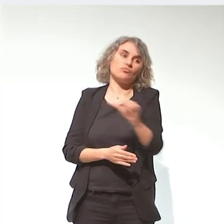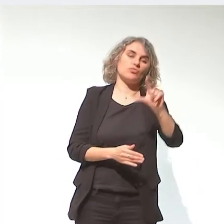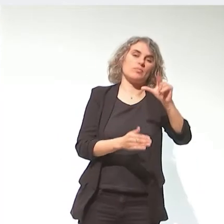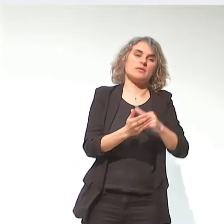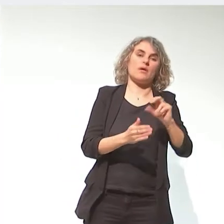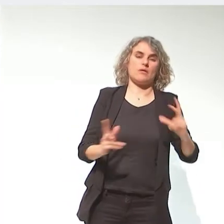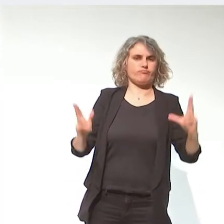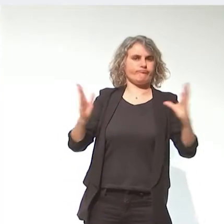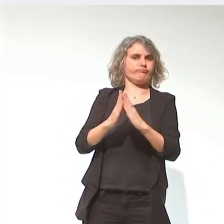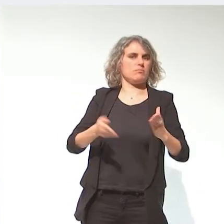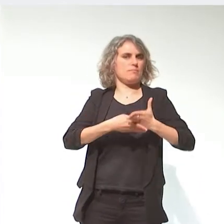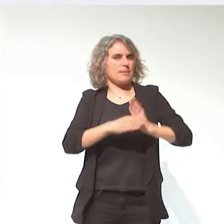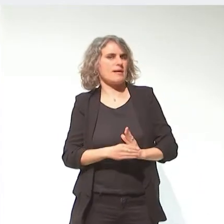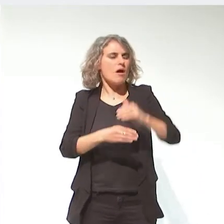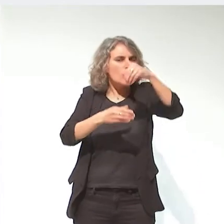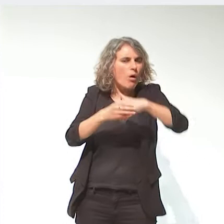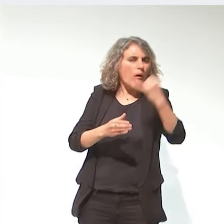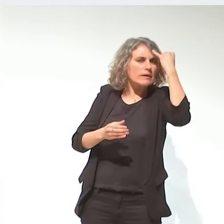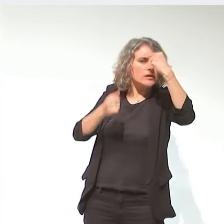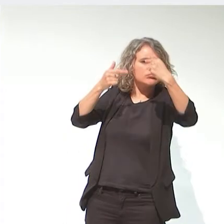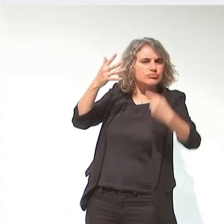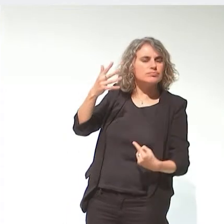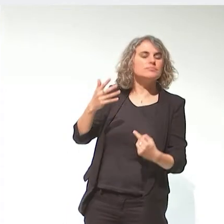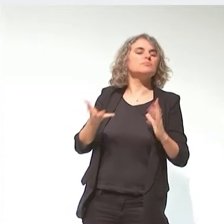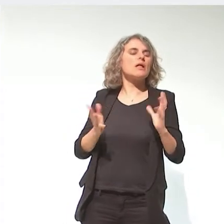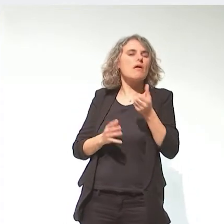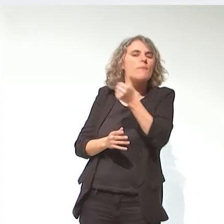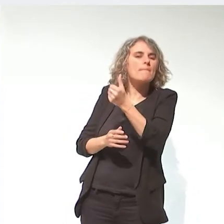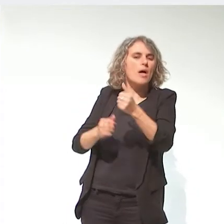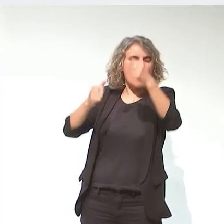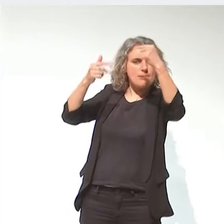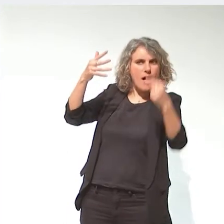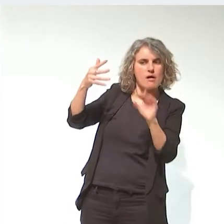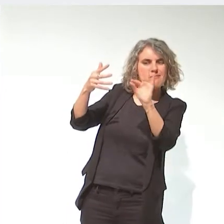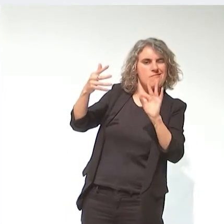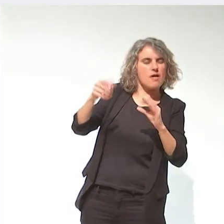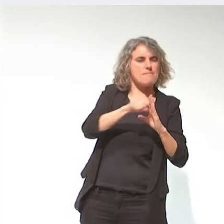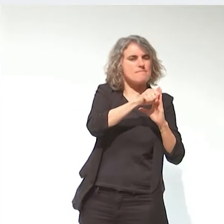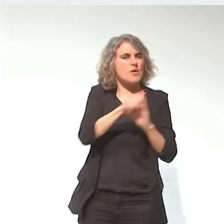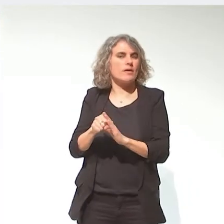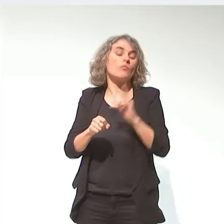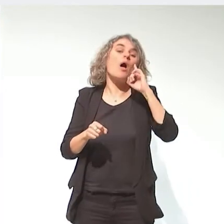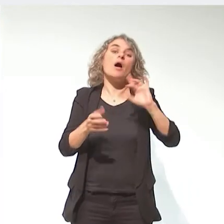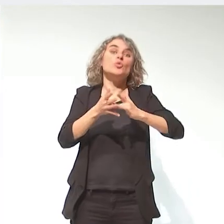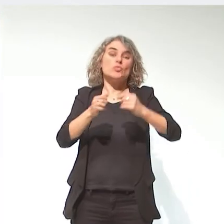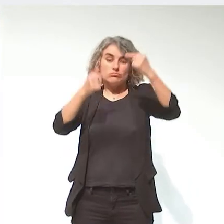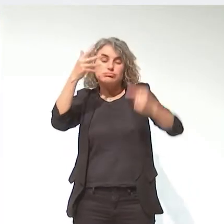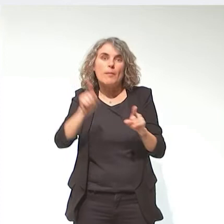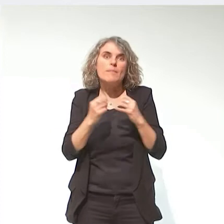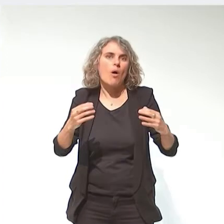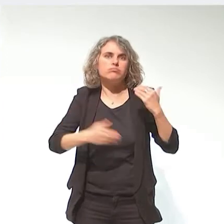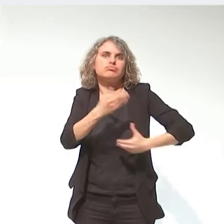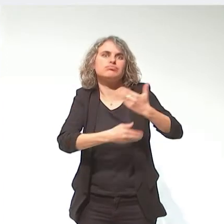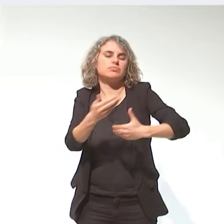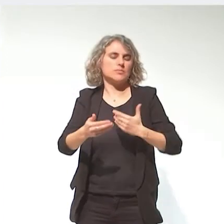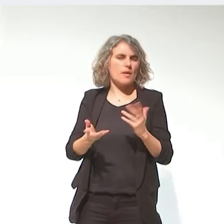a 2030 strategy which offers a number of initiatives. Which ones are you seeking to prioritize? You can't do